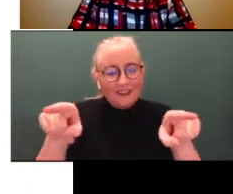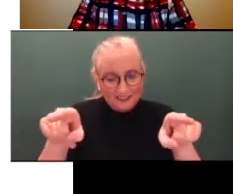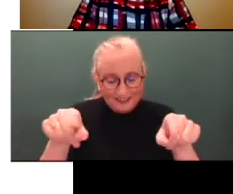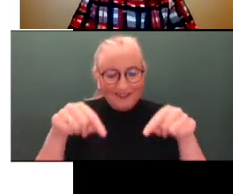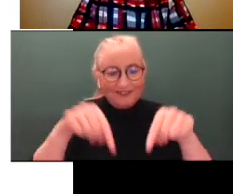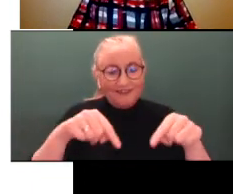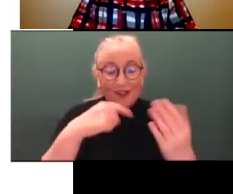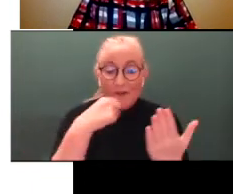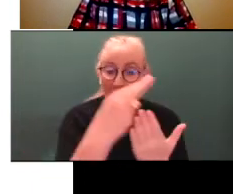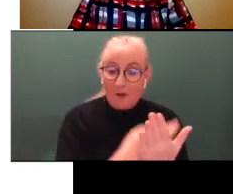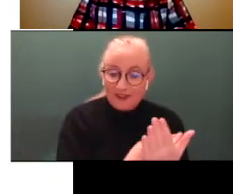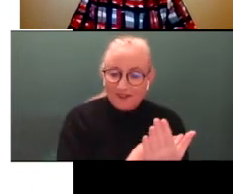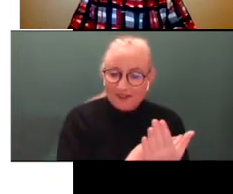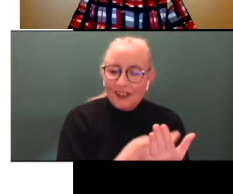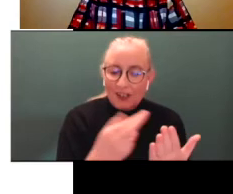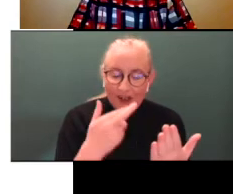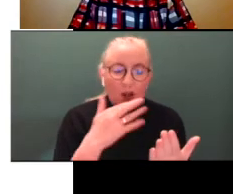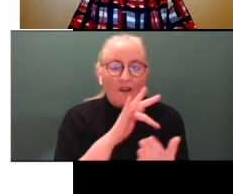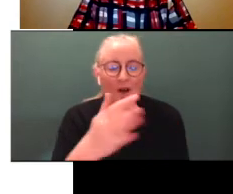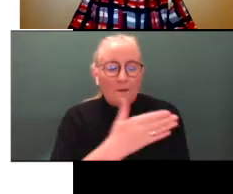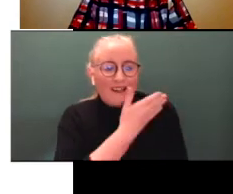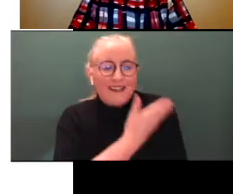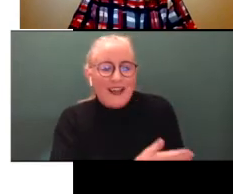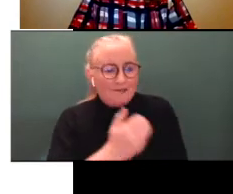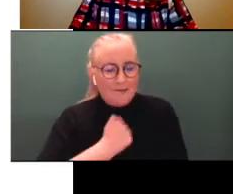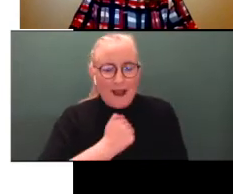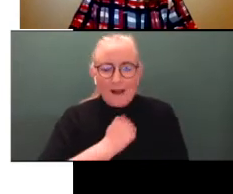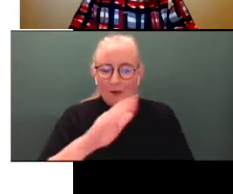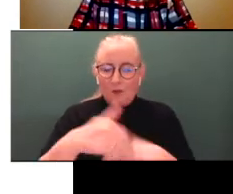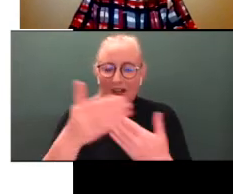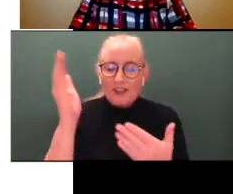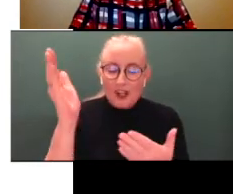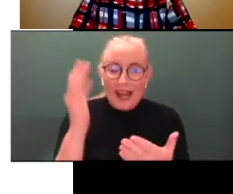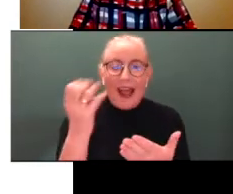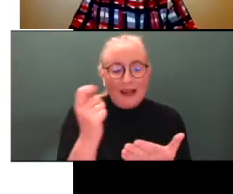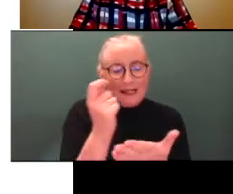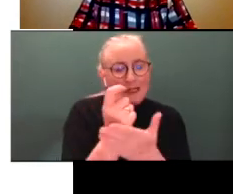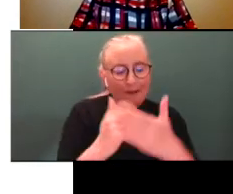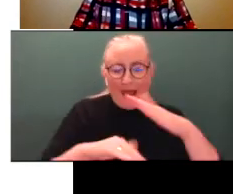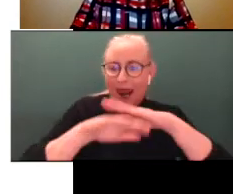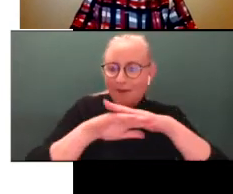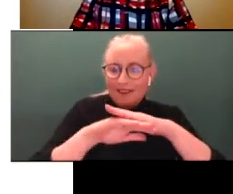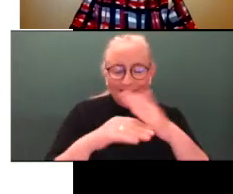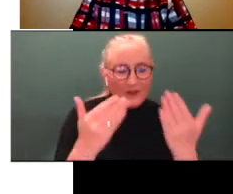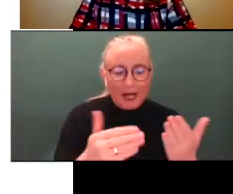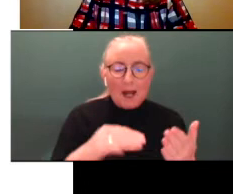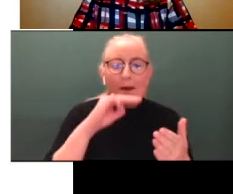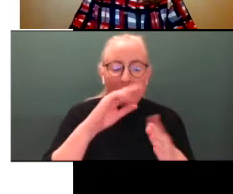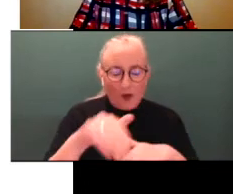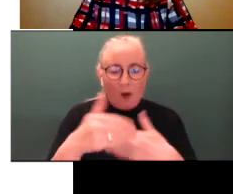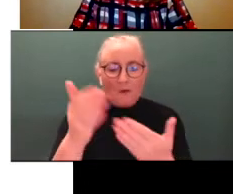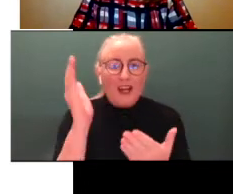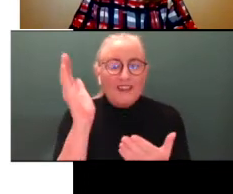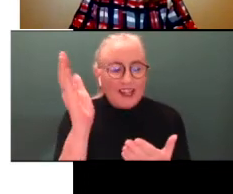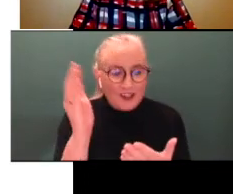report. Just to flag at the outset of my presentation that time constraints today mean that the presentation is very